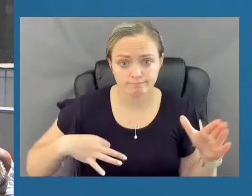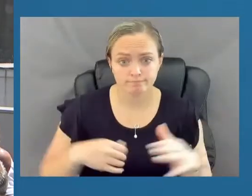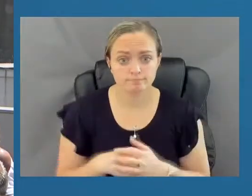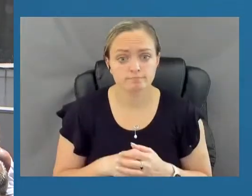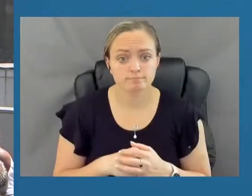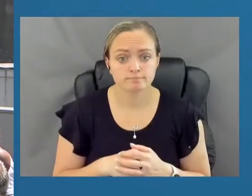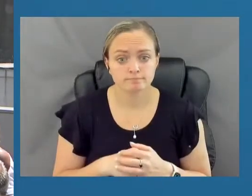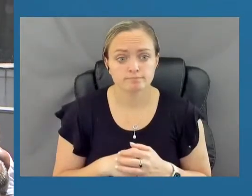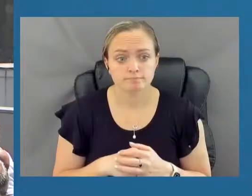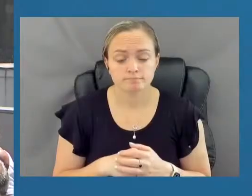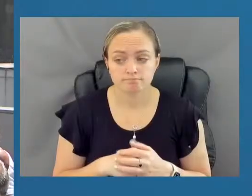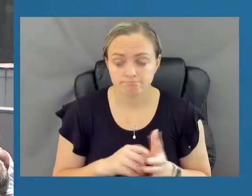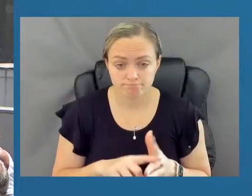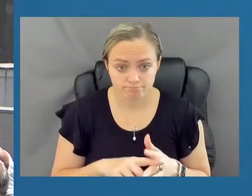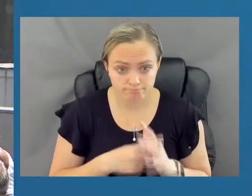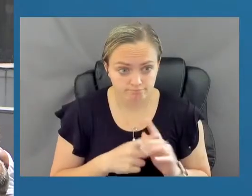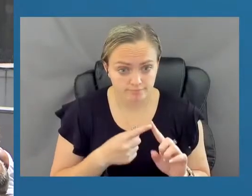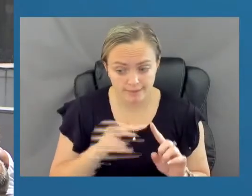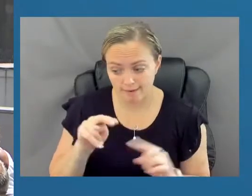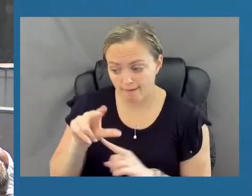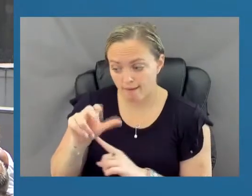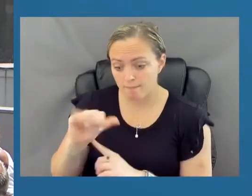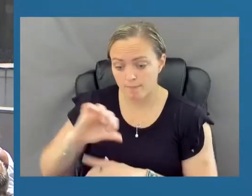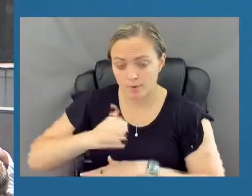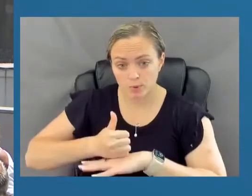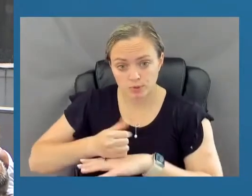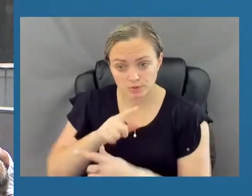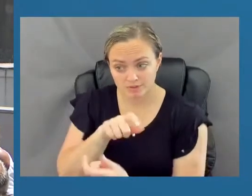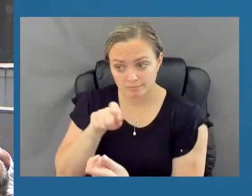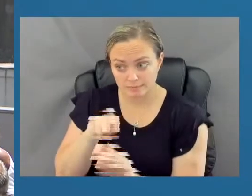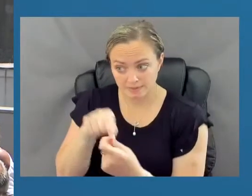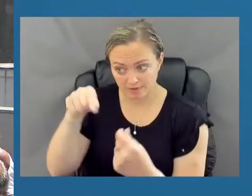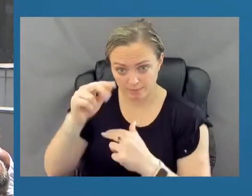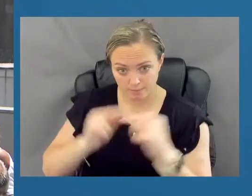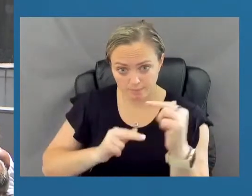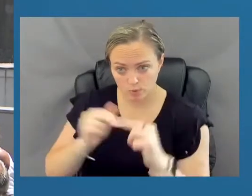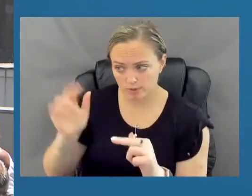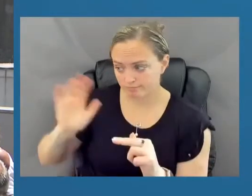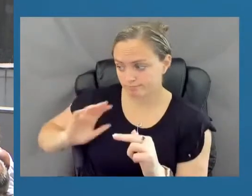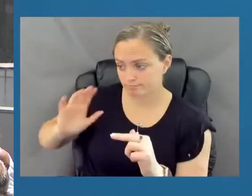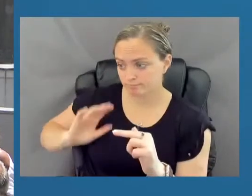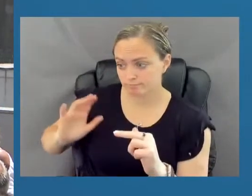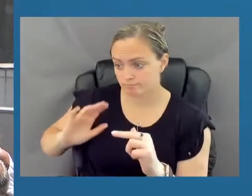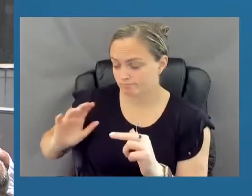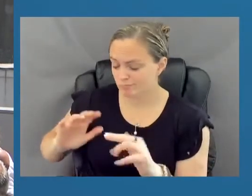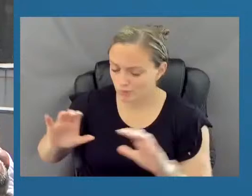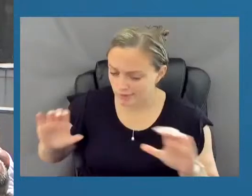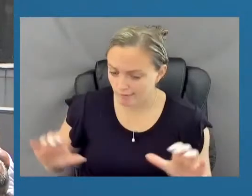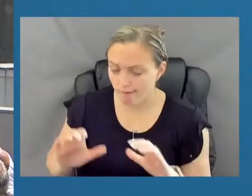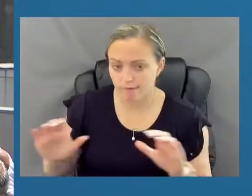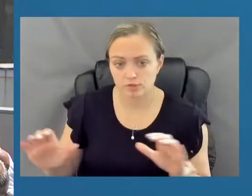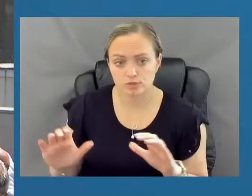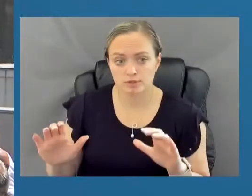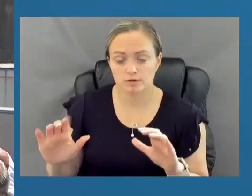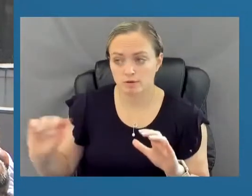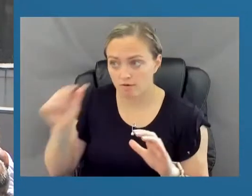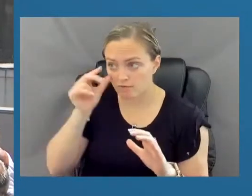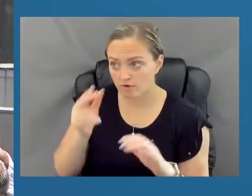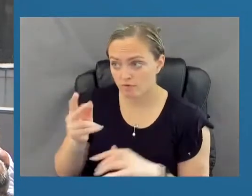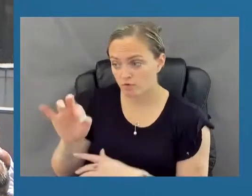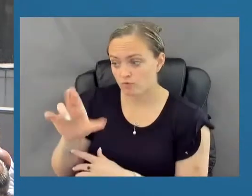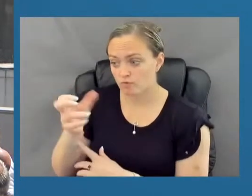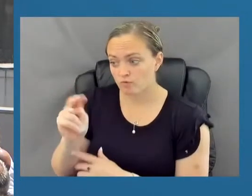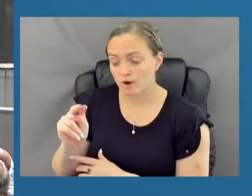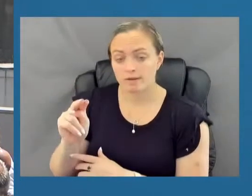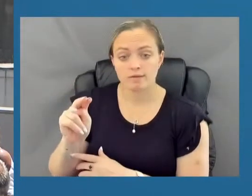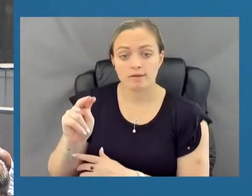the origins of NYPA and the creation of this very facility can be traced back to the bold actions of then-Governor Franklin Delano